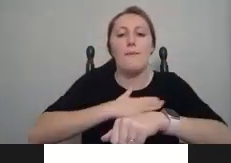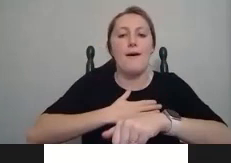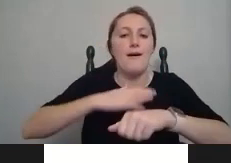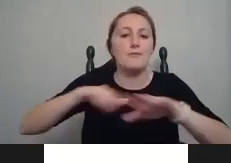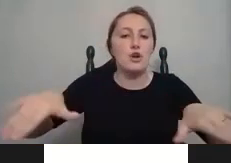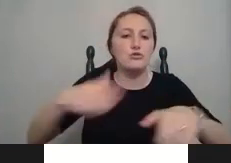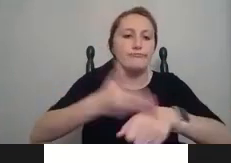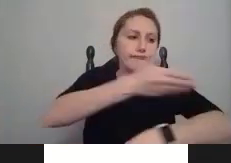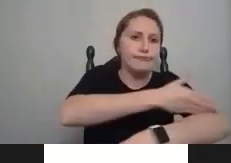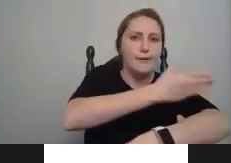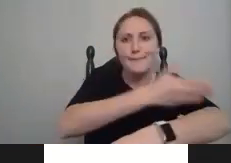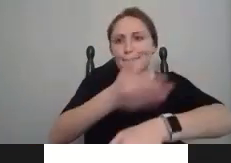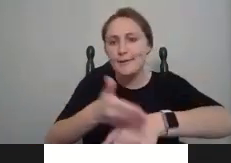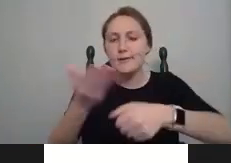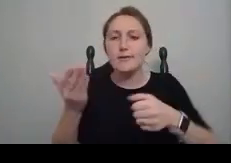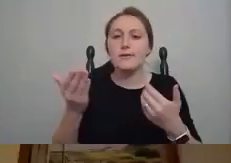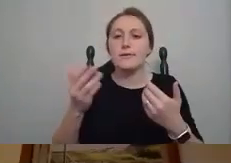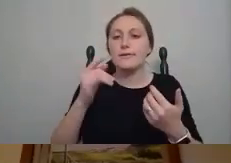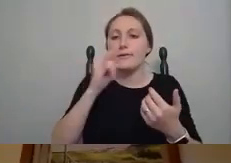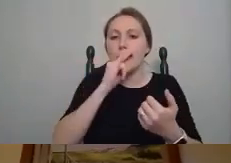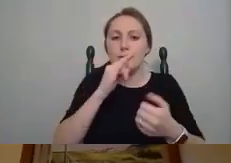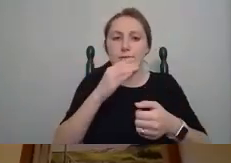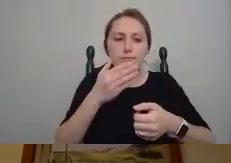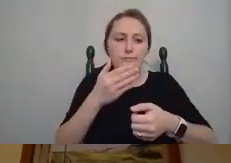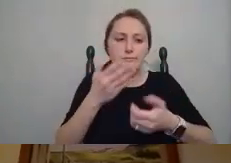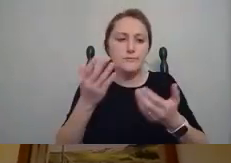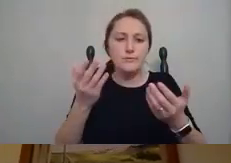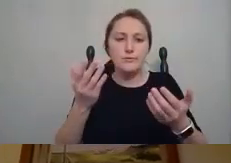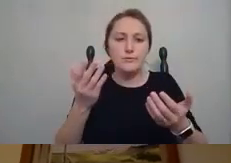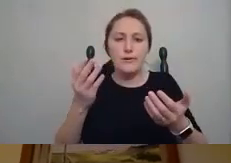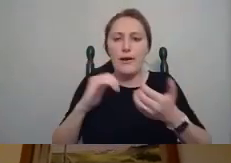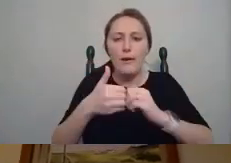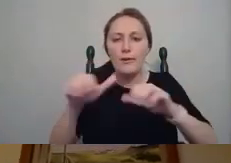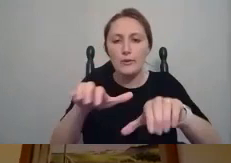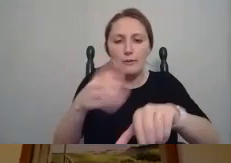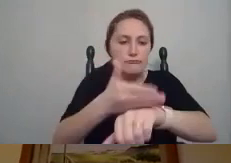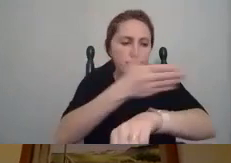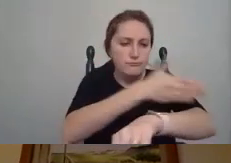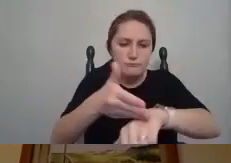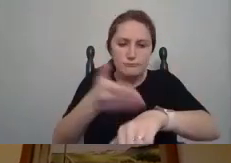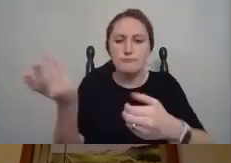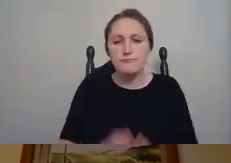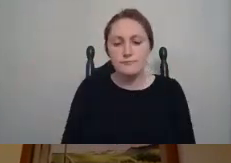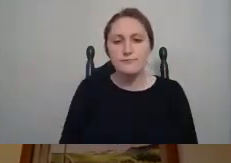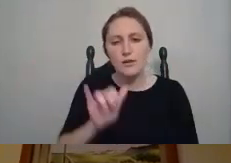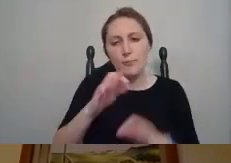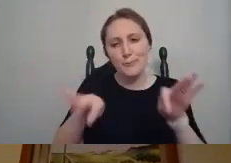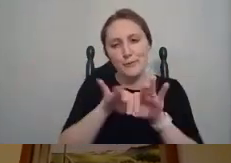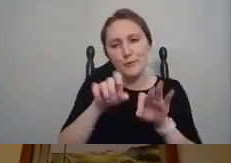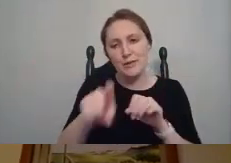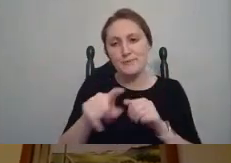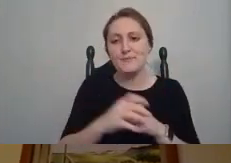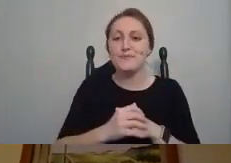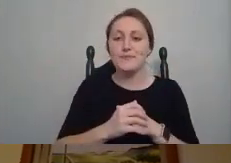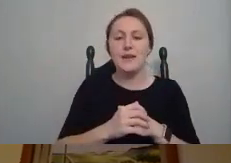like, where are our kids is a wildly important question. How will kids get to know